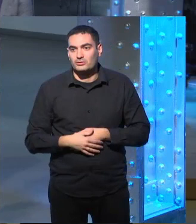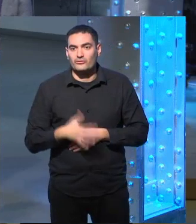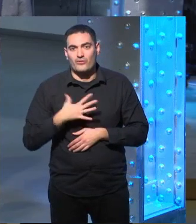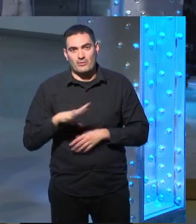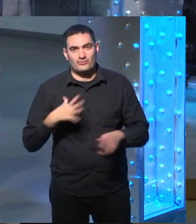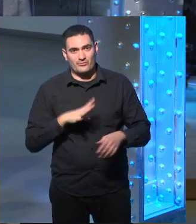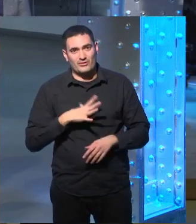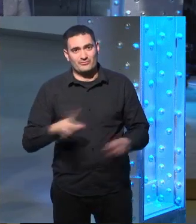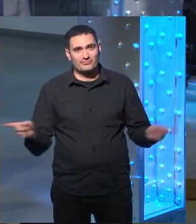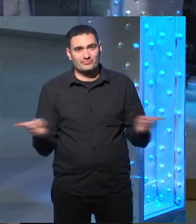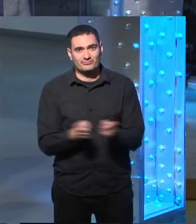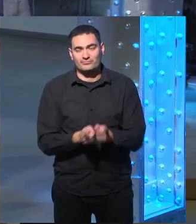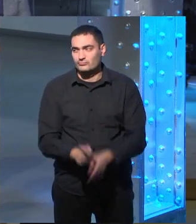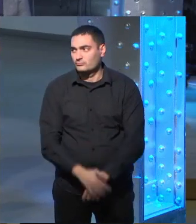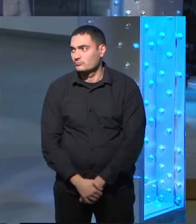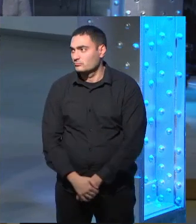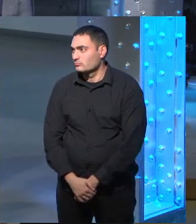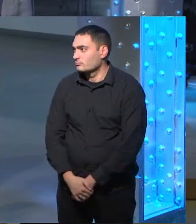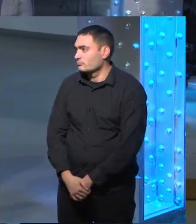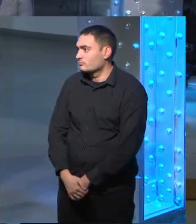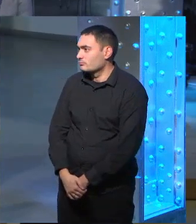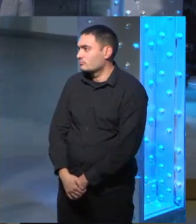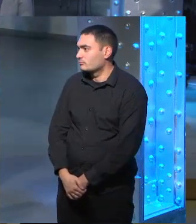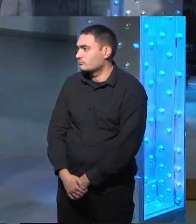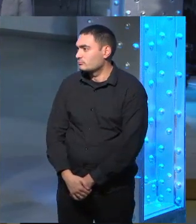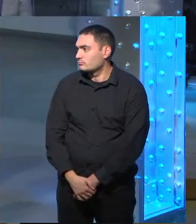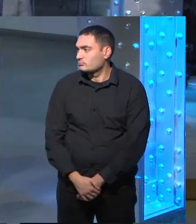program under the Obama mandate.